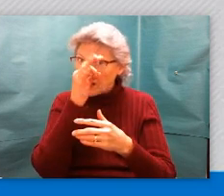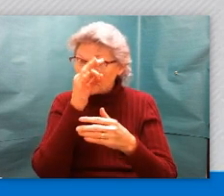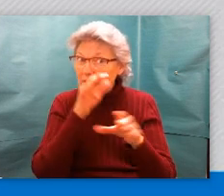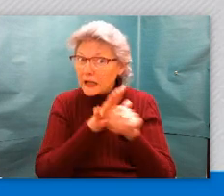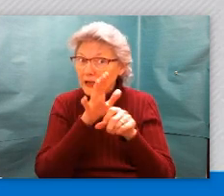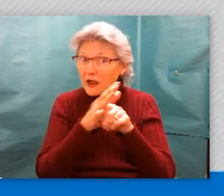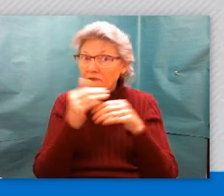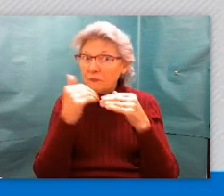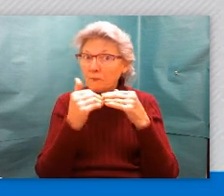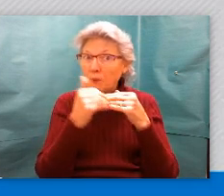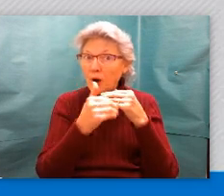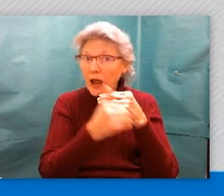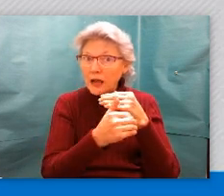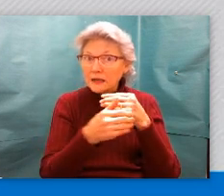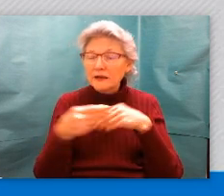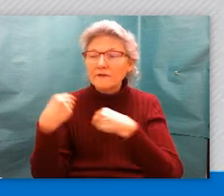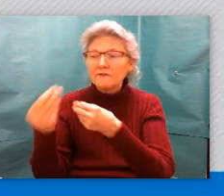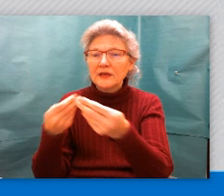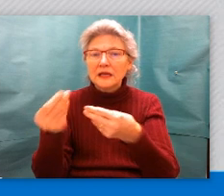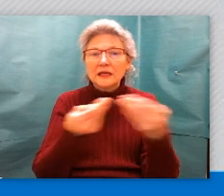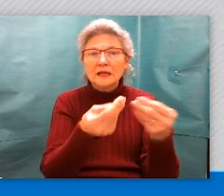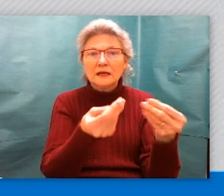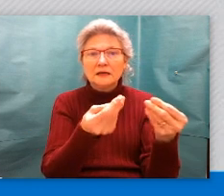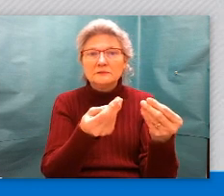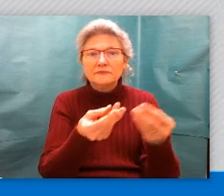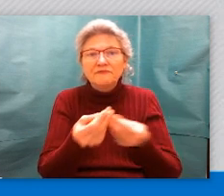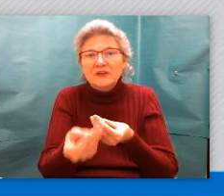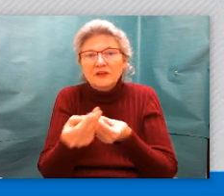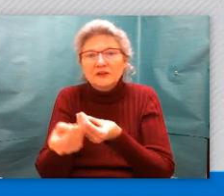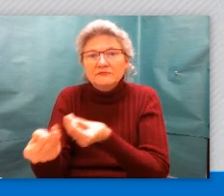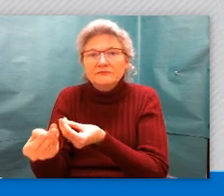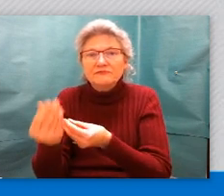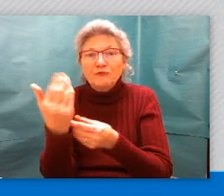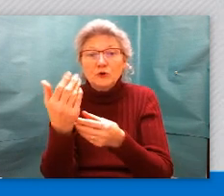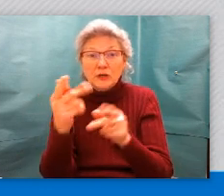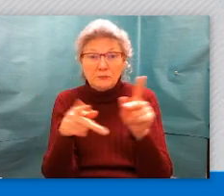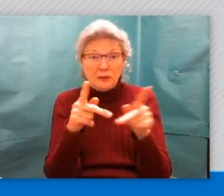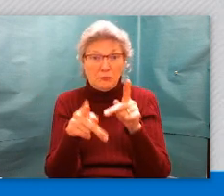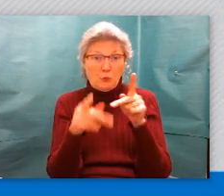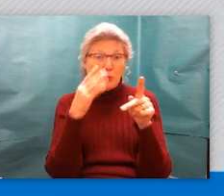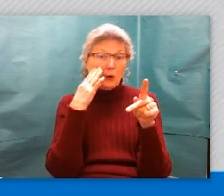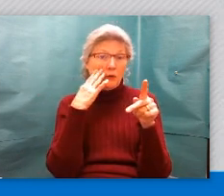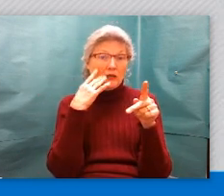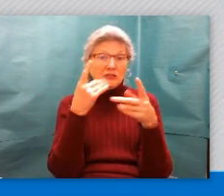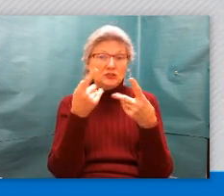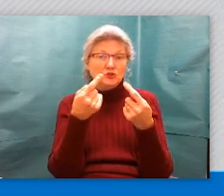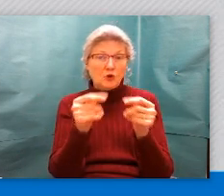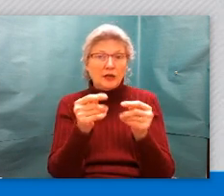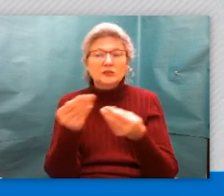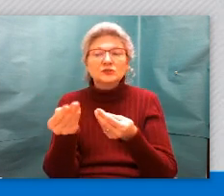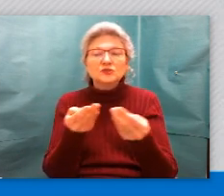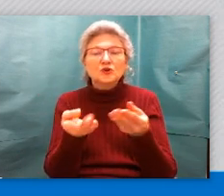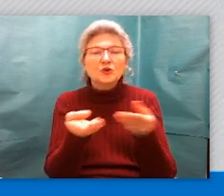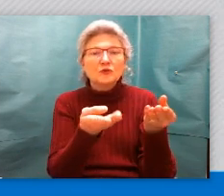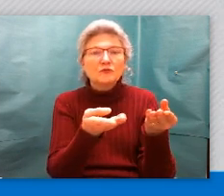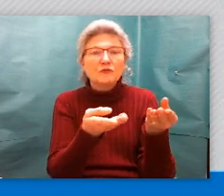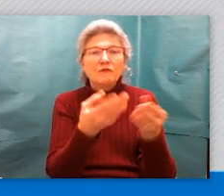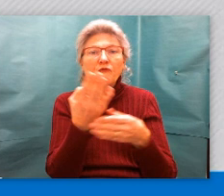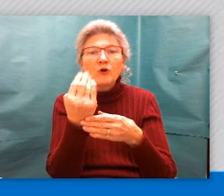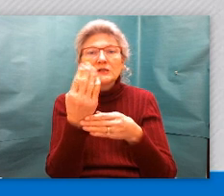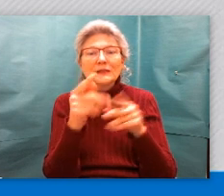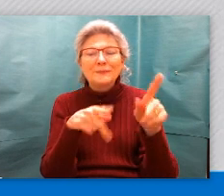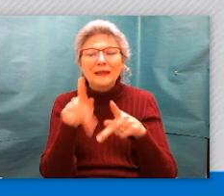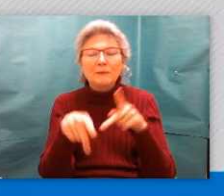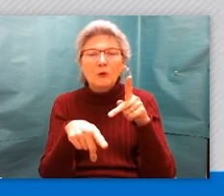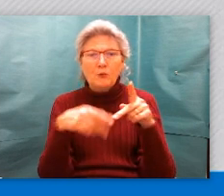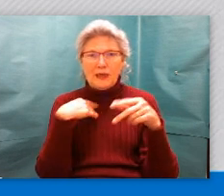bread to feed 14 people? What do you think? Well, we know that he's trying to serve 14 people, and